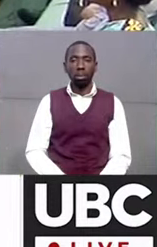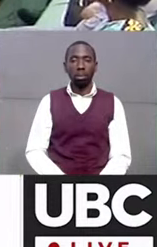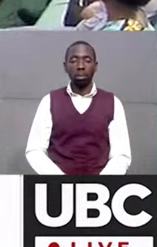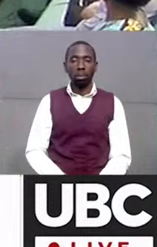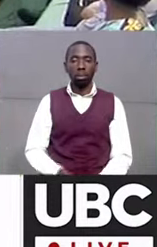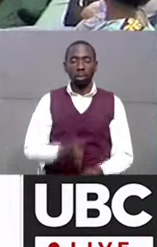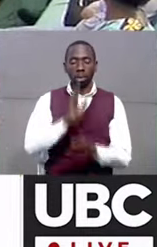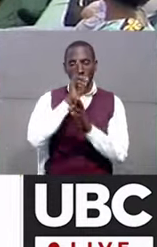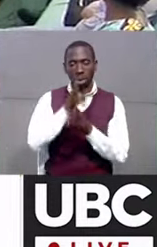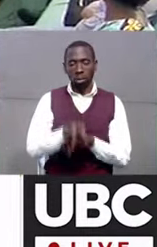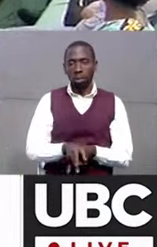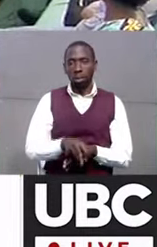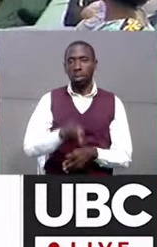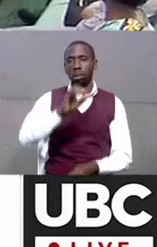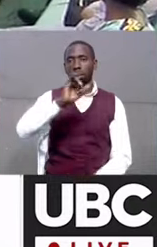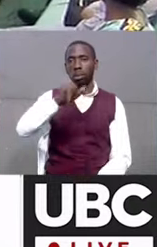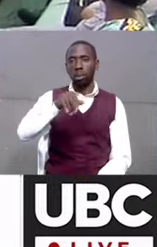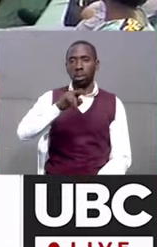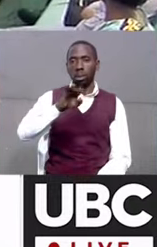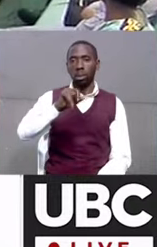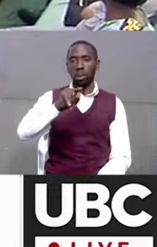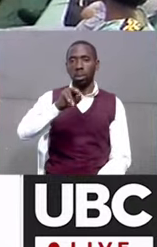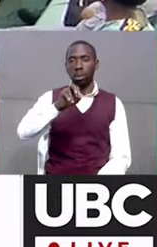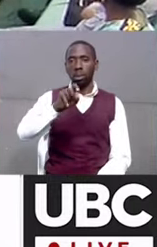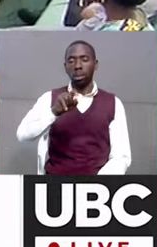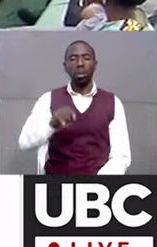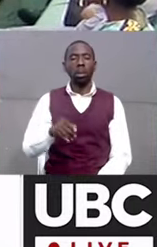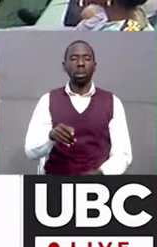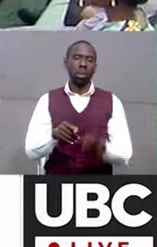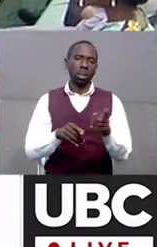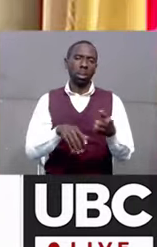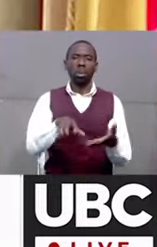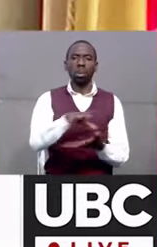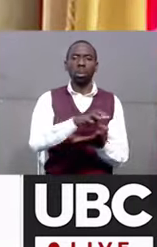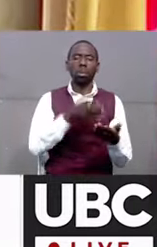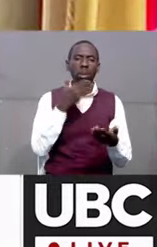Honorable Justin, it seems those people are disturbing you. Come back to the front bench.